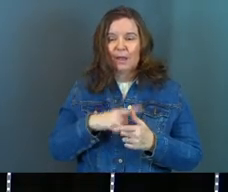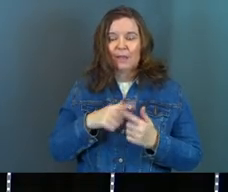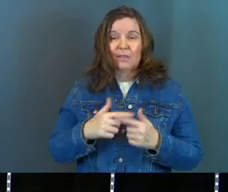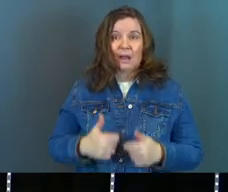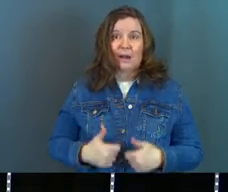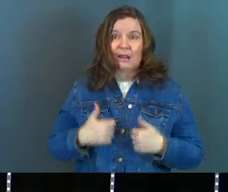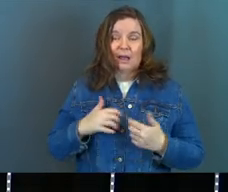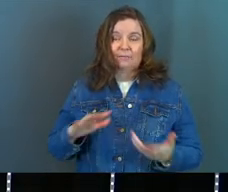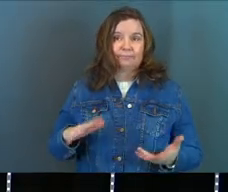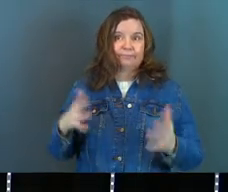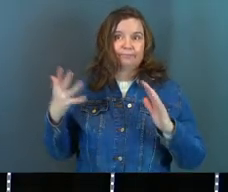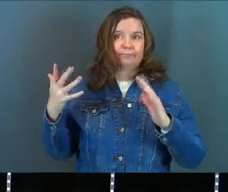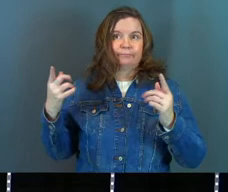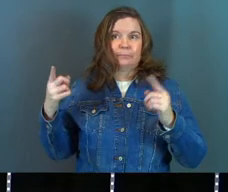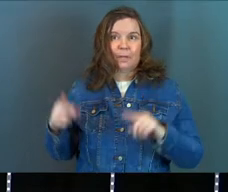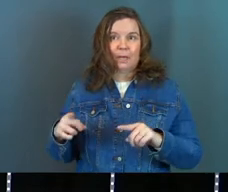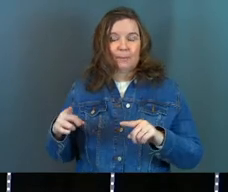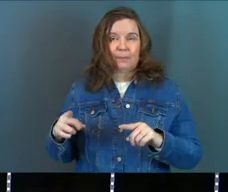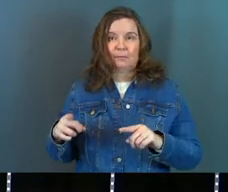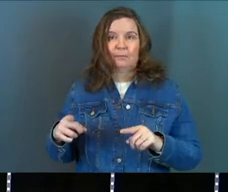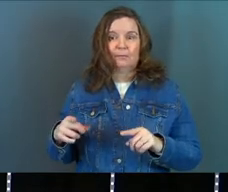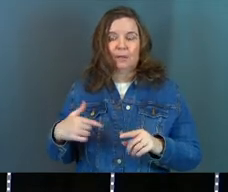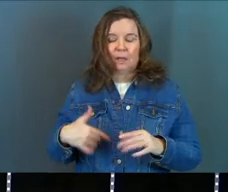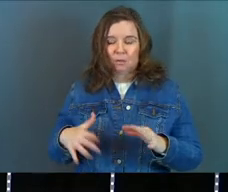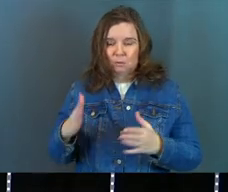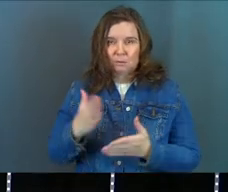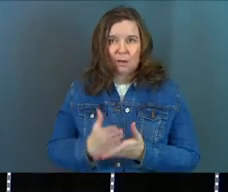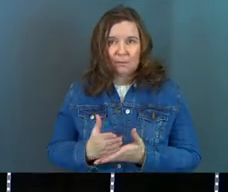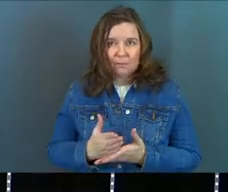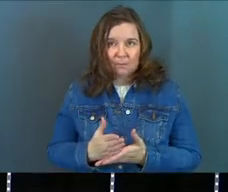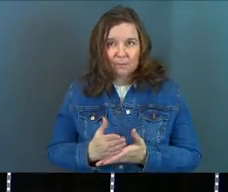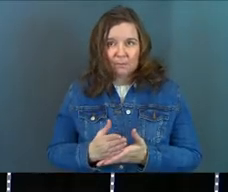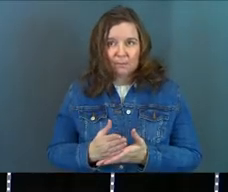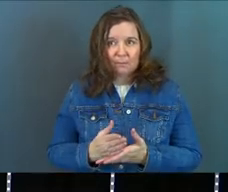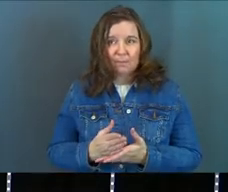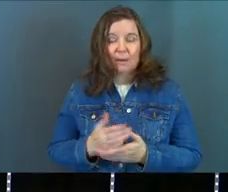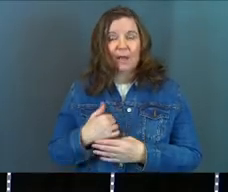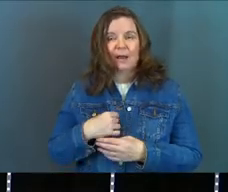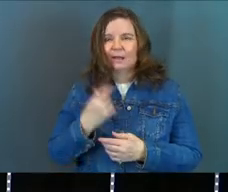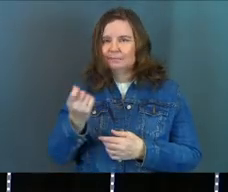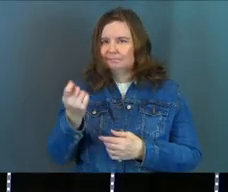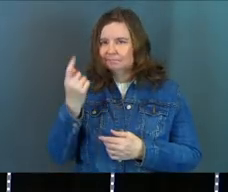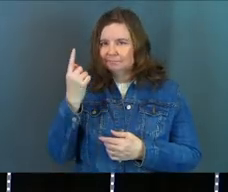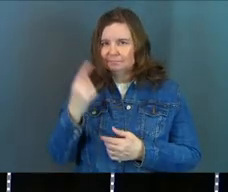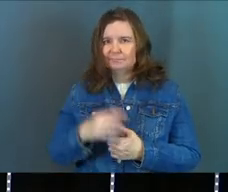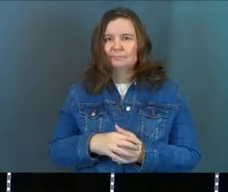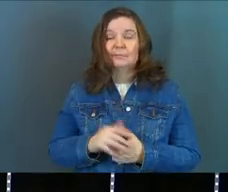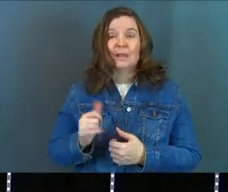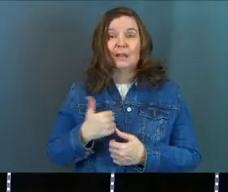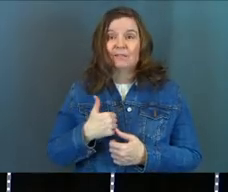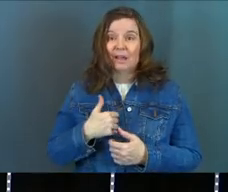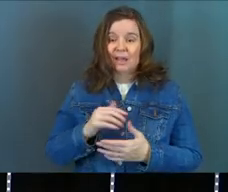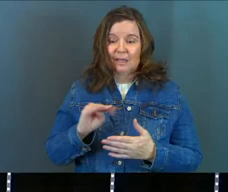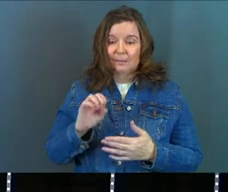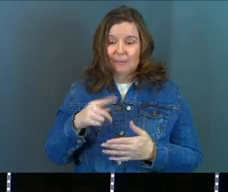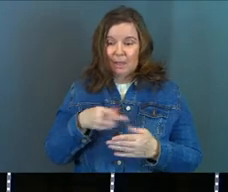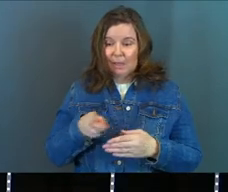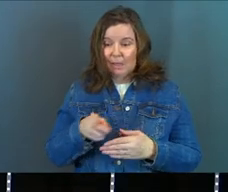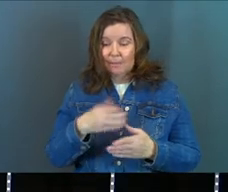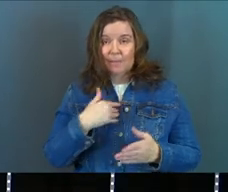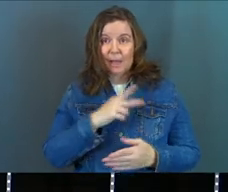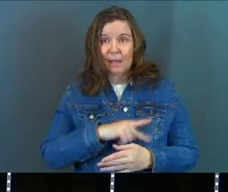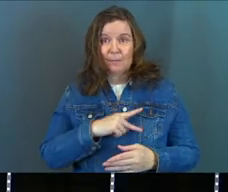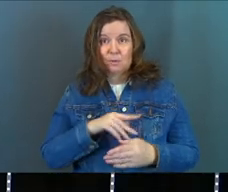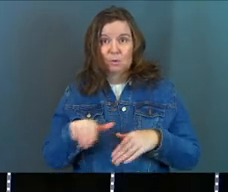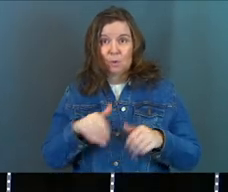then life happened, crisis happened, and you kind of stopped. And I totally get it. Like if I could map out my